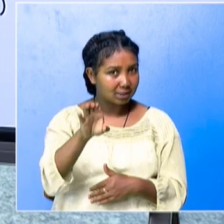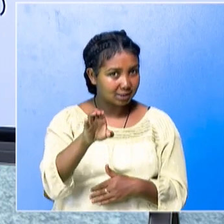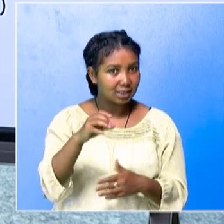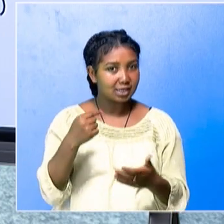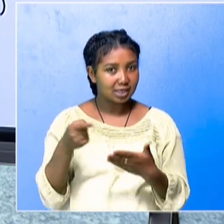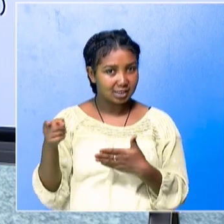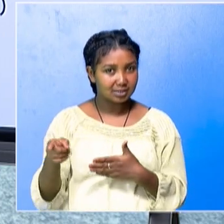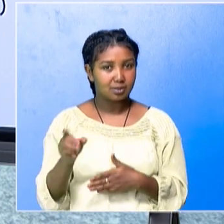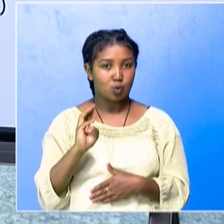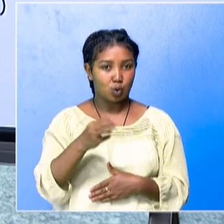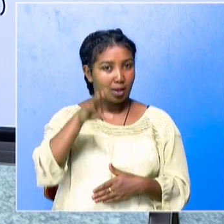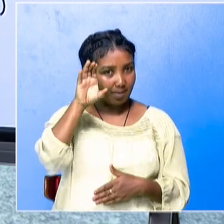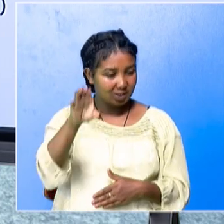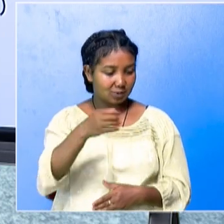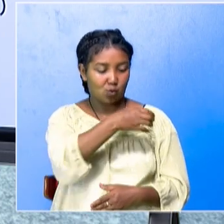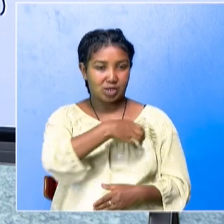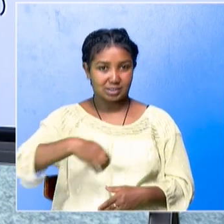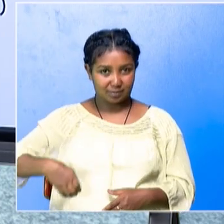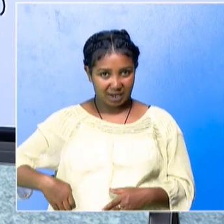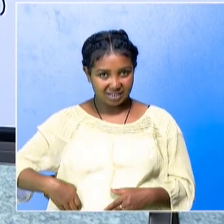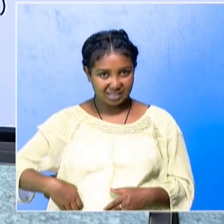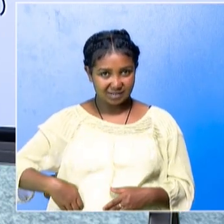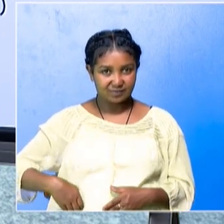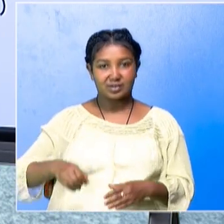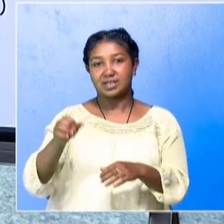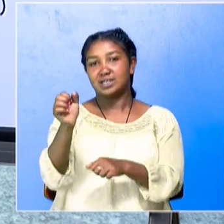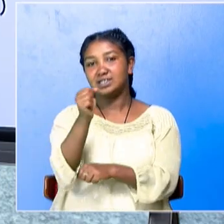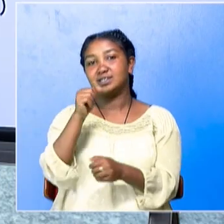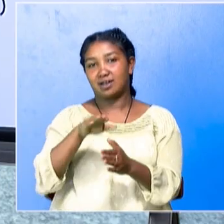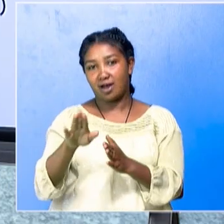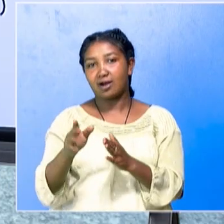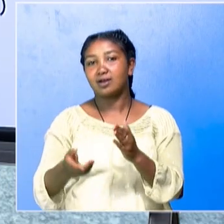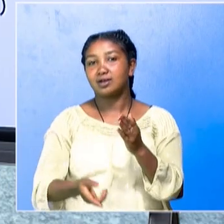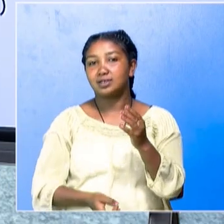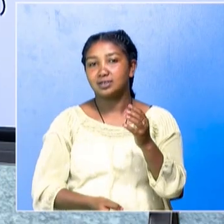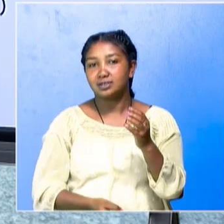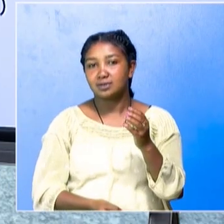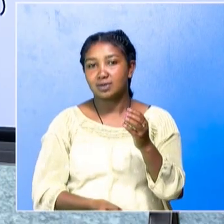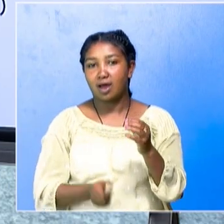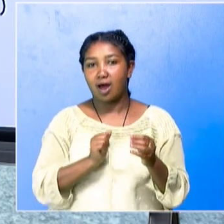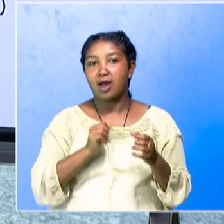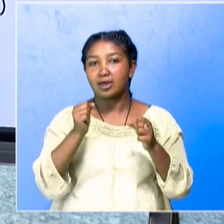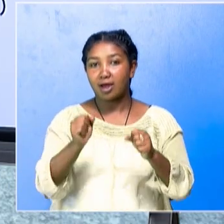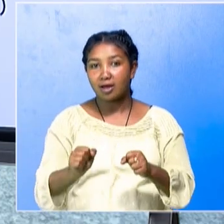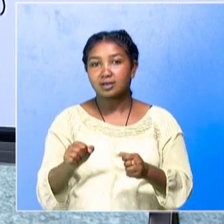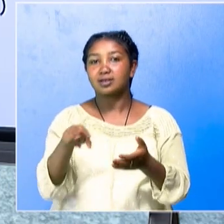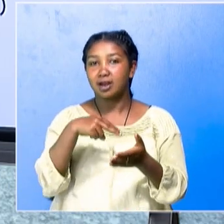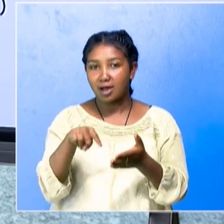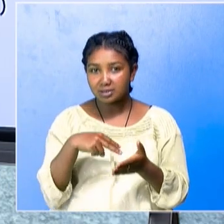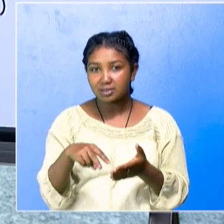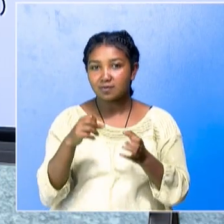Here is we must wear seatbelt in the car. Question number 3. I can